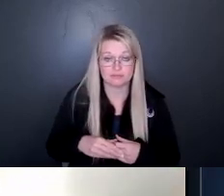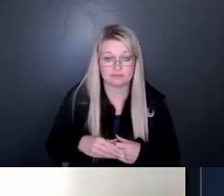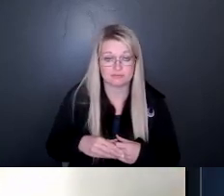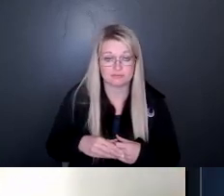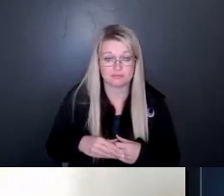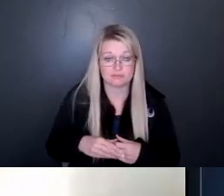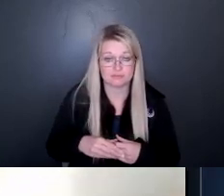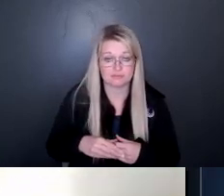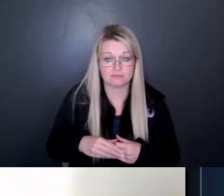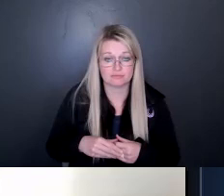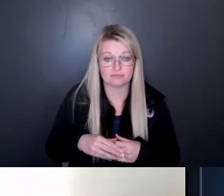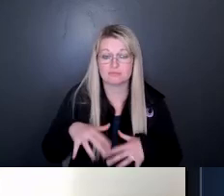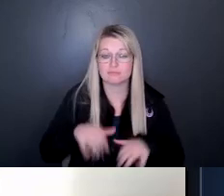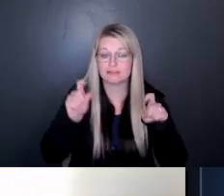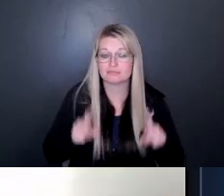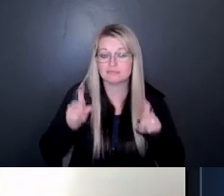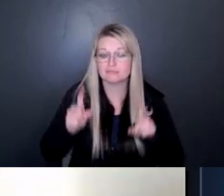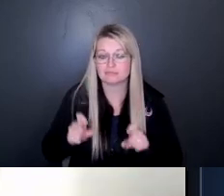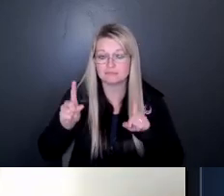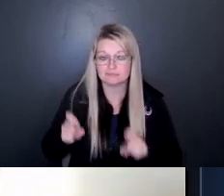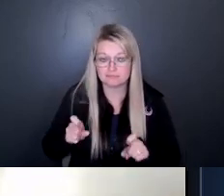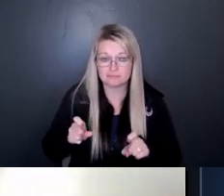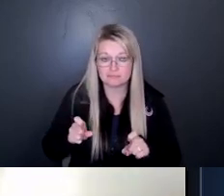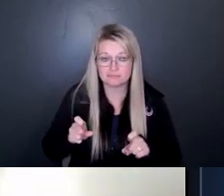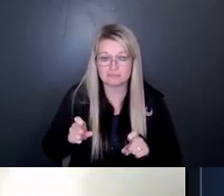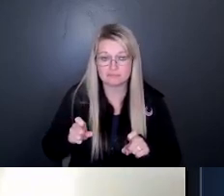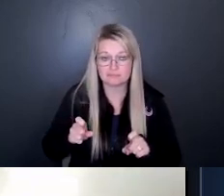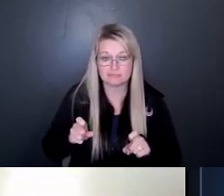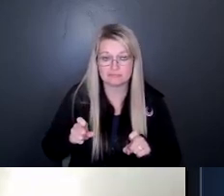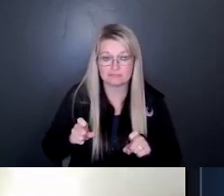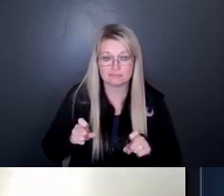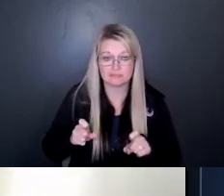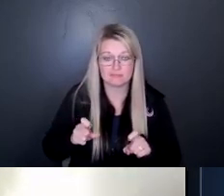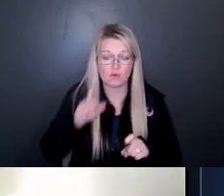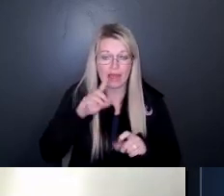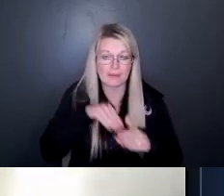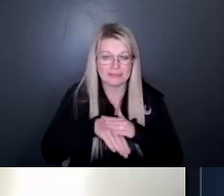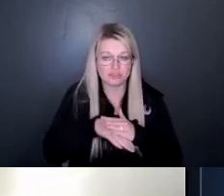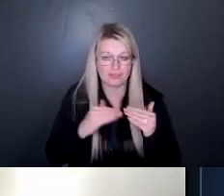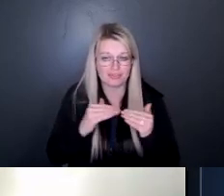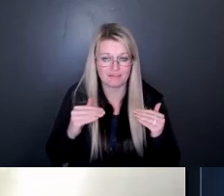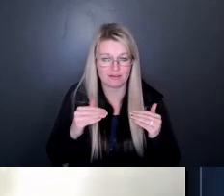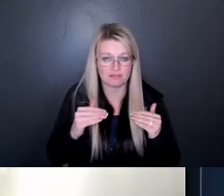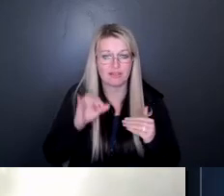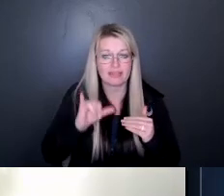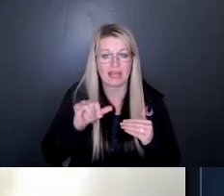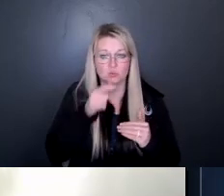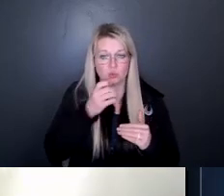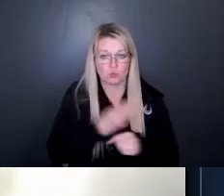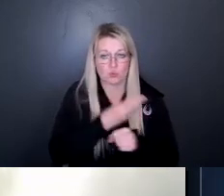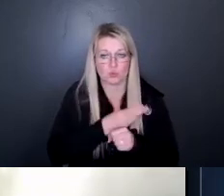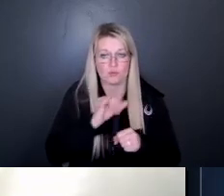sitting examinations at primary living examination level, those who are using Accelerated Learning